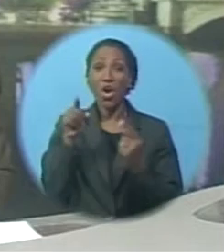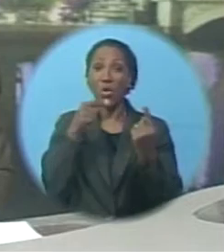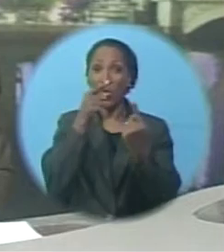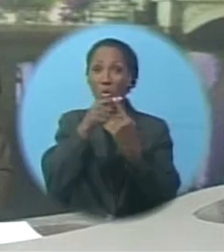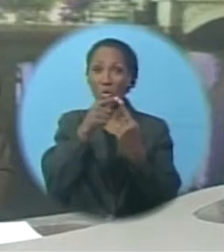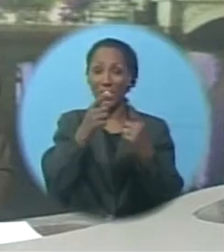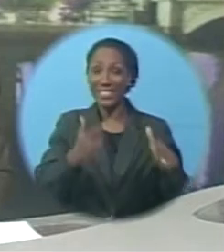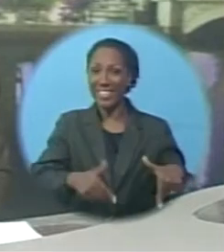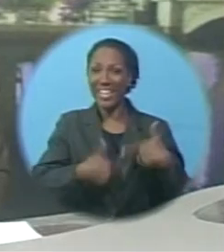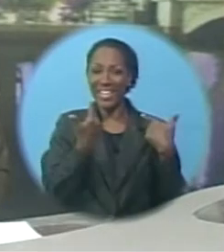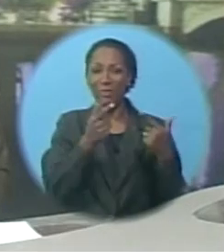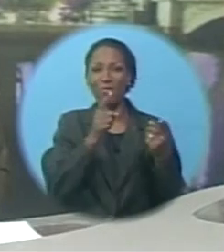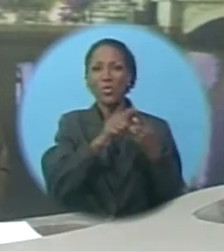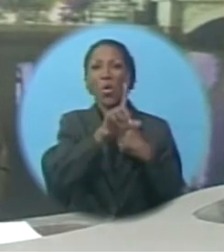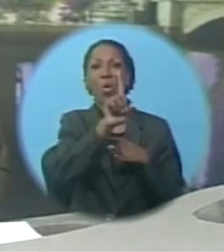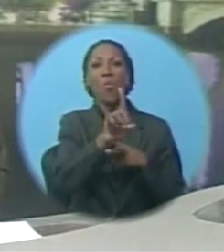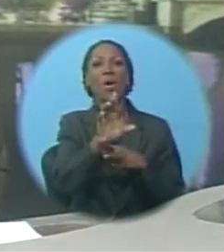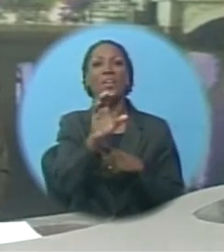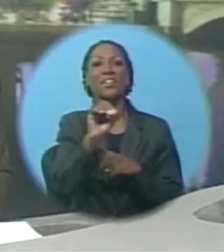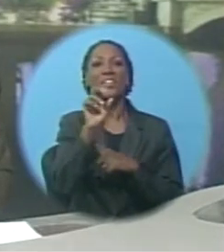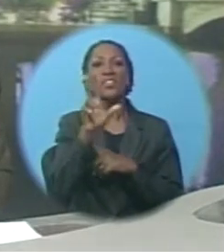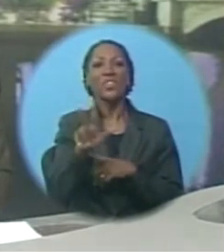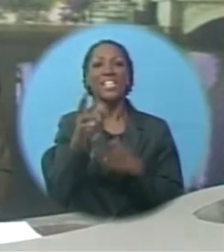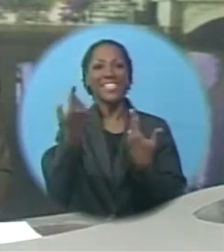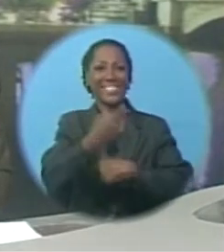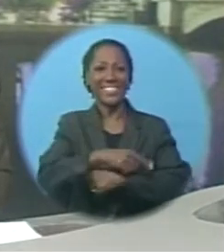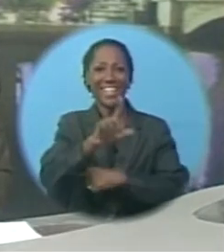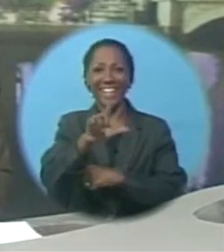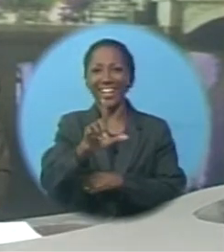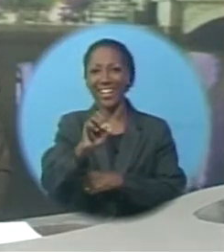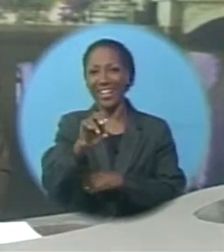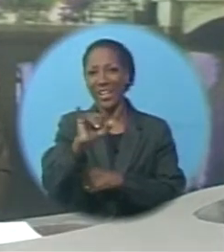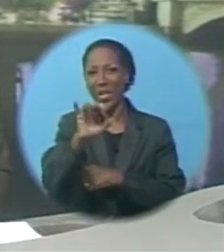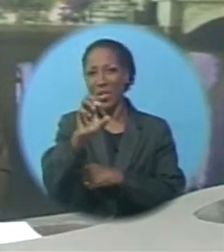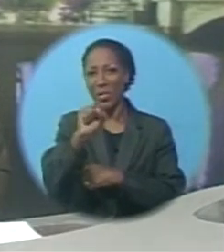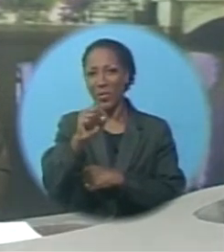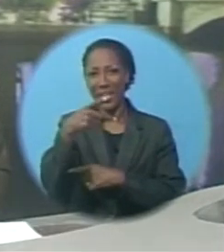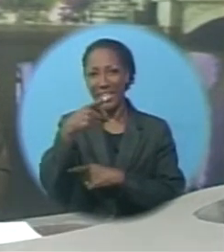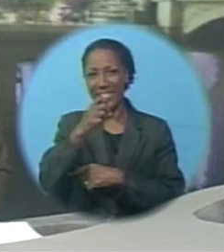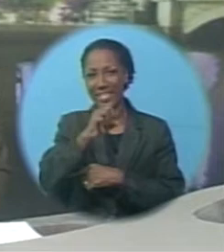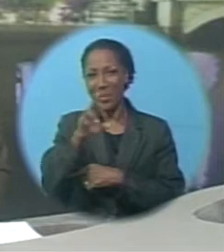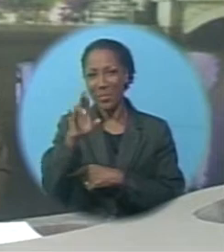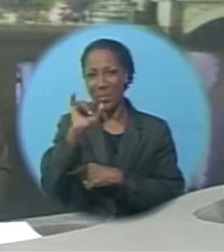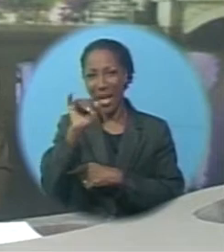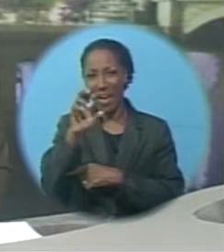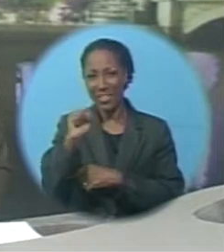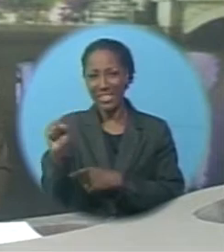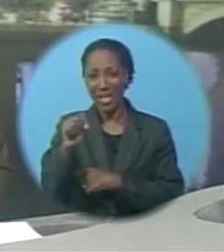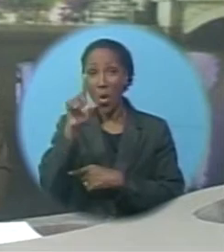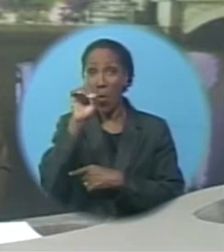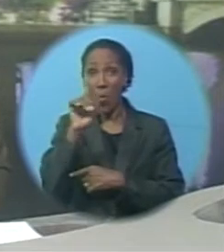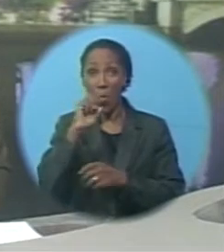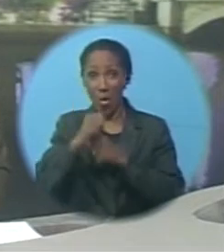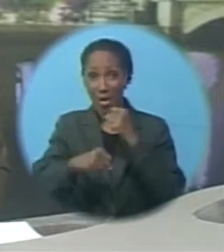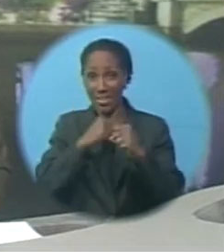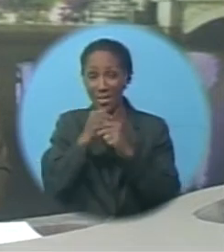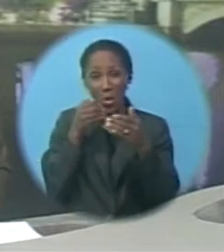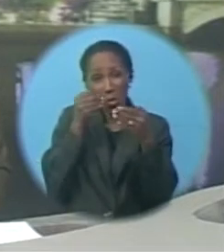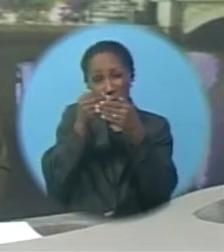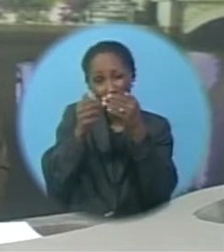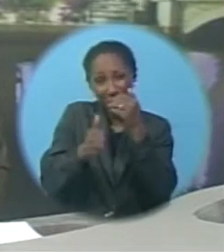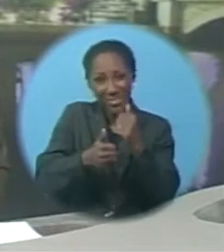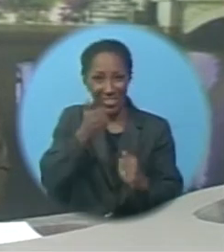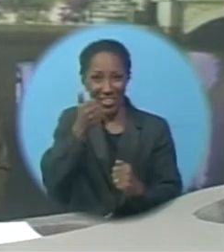is to live to be 103. Well, today, Louise Paris is 1 year closer to that, reaching the milestone as